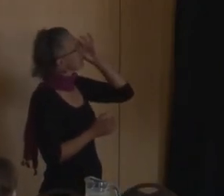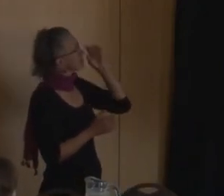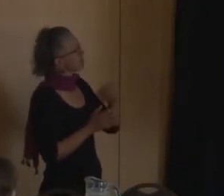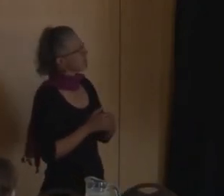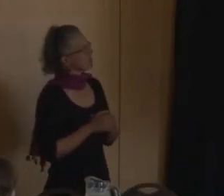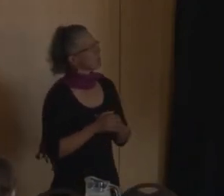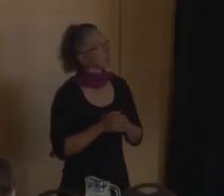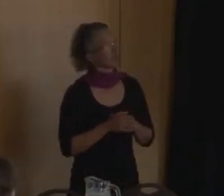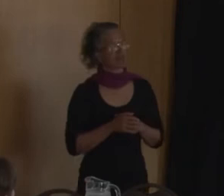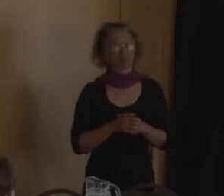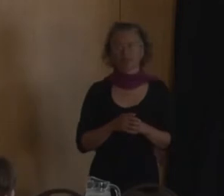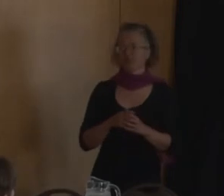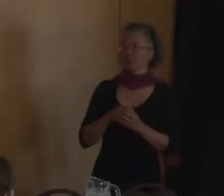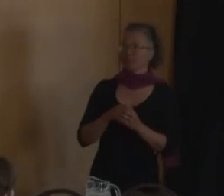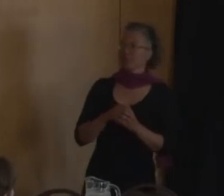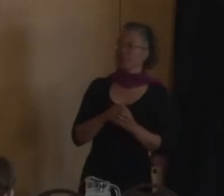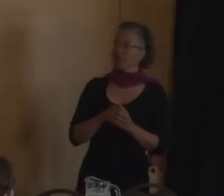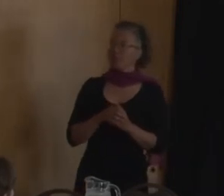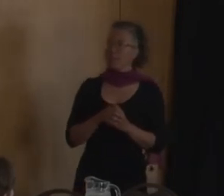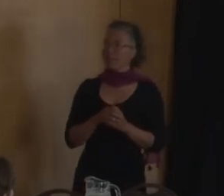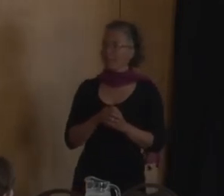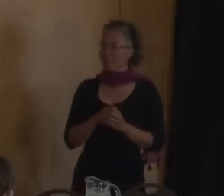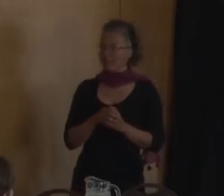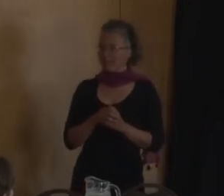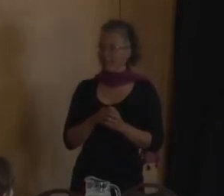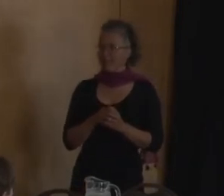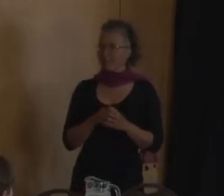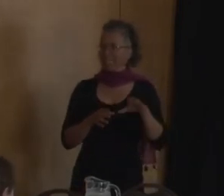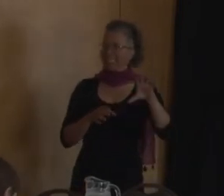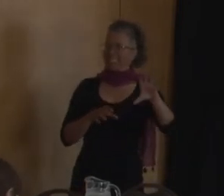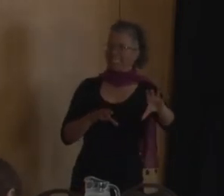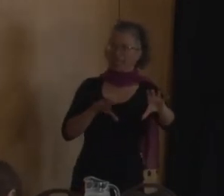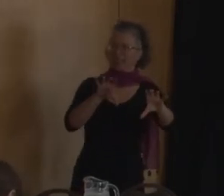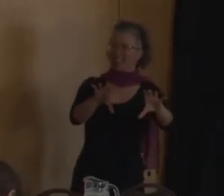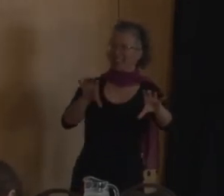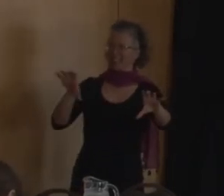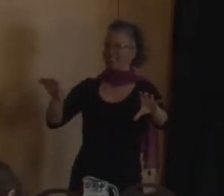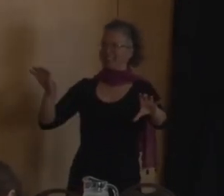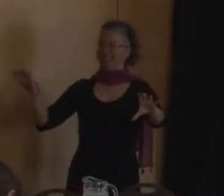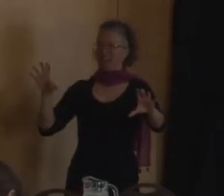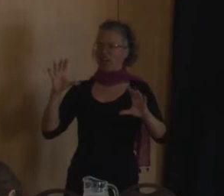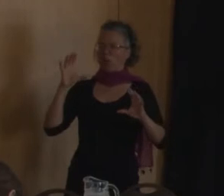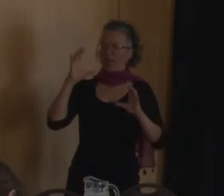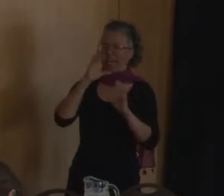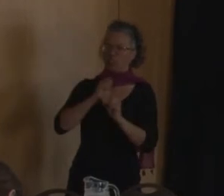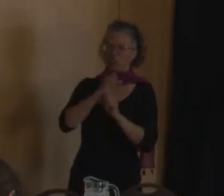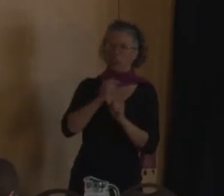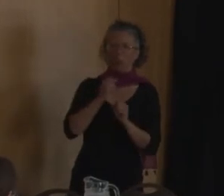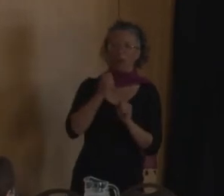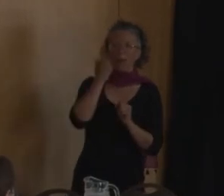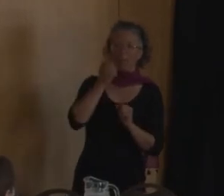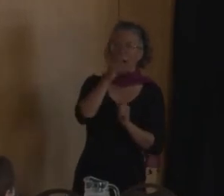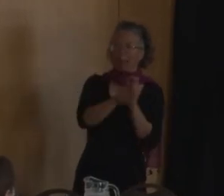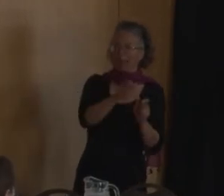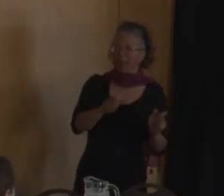on MHM's psychographic segments. Now, segments are a bit like personas. Don't assume that every Māori person, every millennial, every middle-aged woman